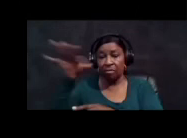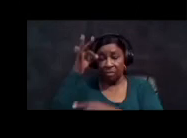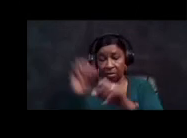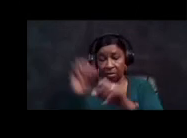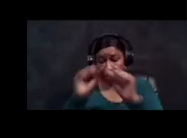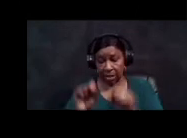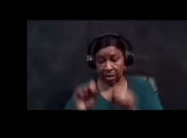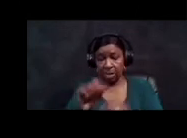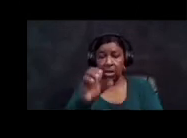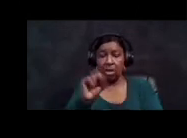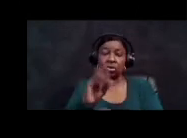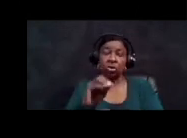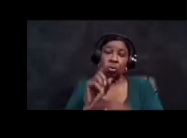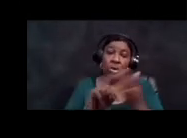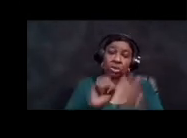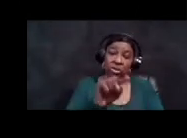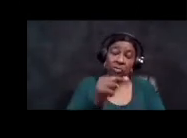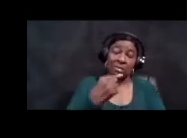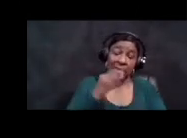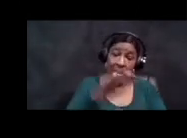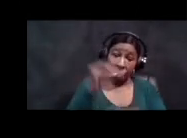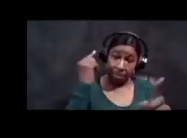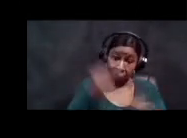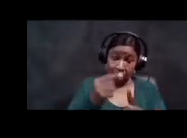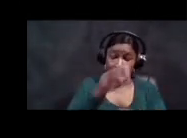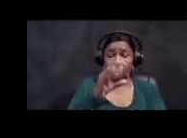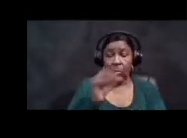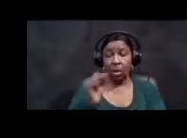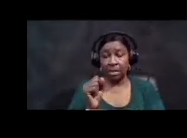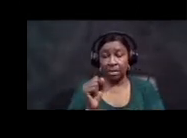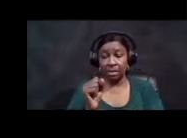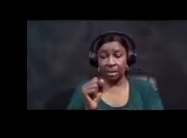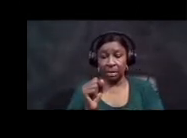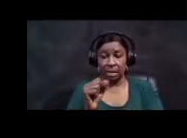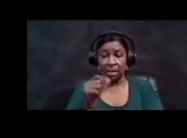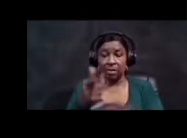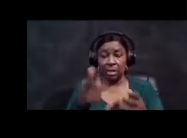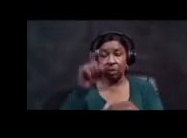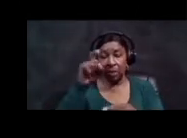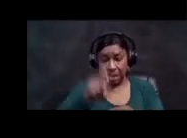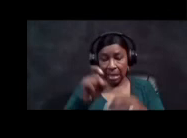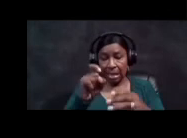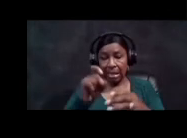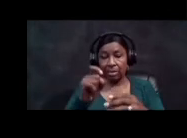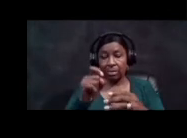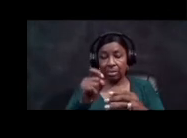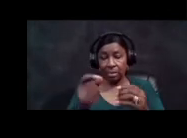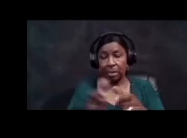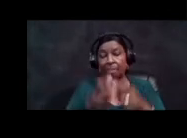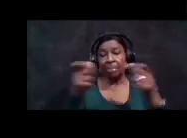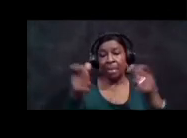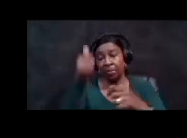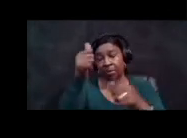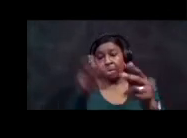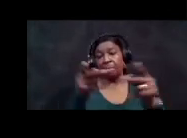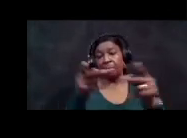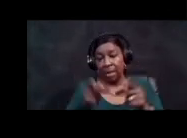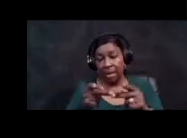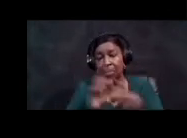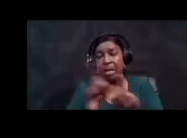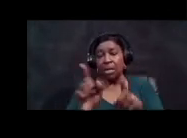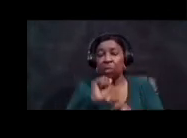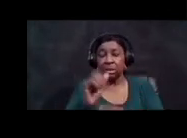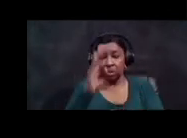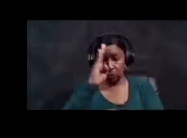was essentially saying was that this would be an expansion, although that wasn't directly